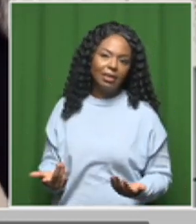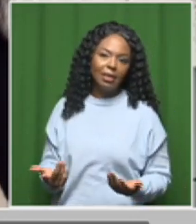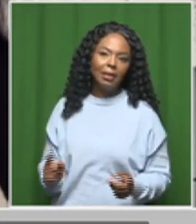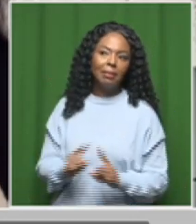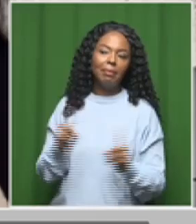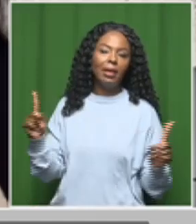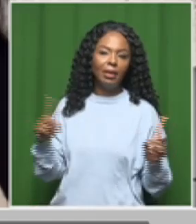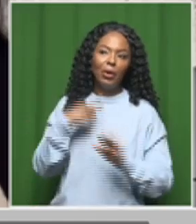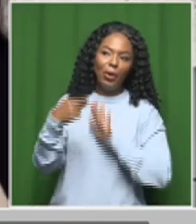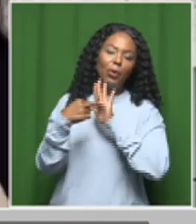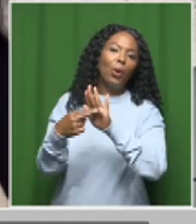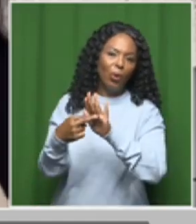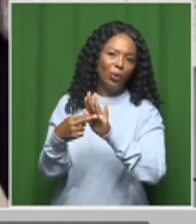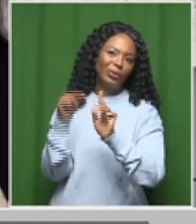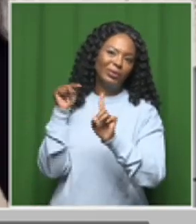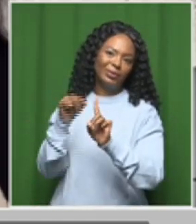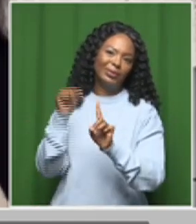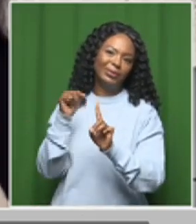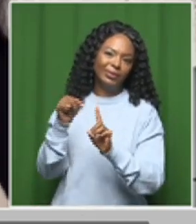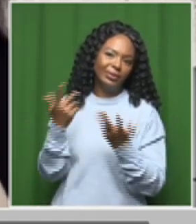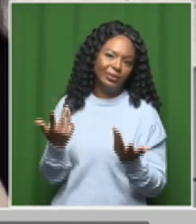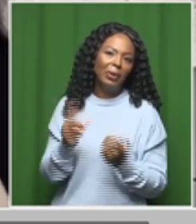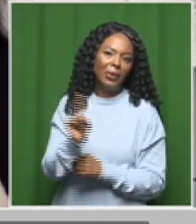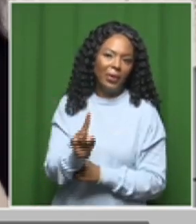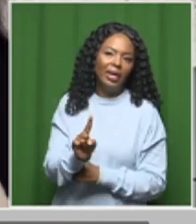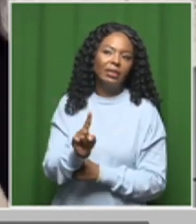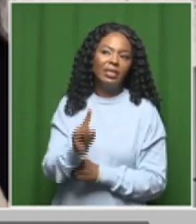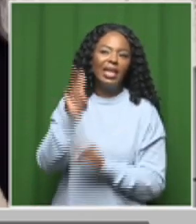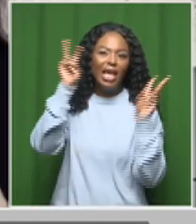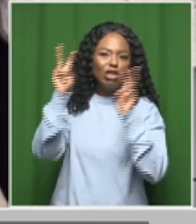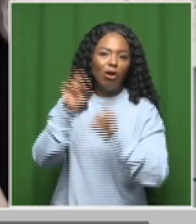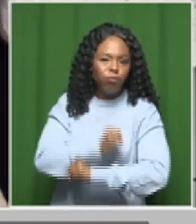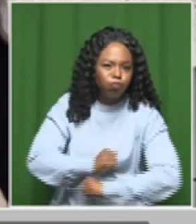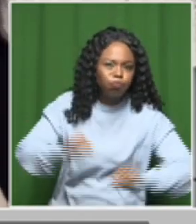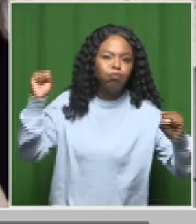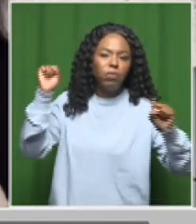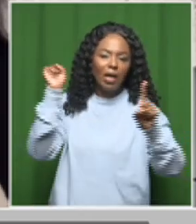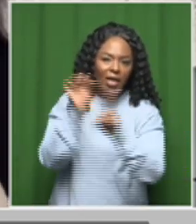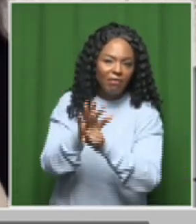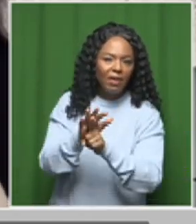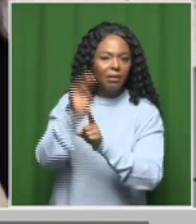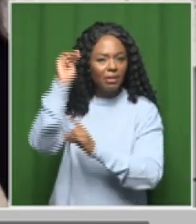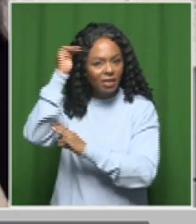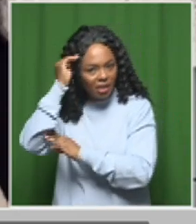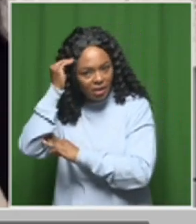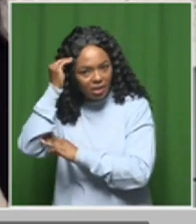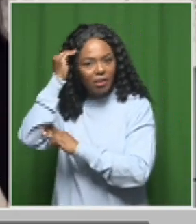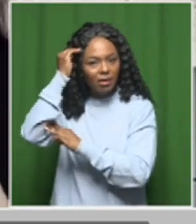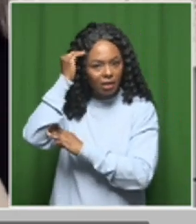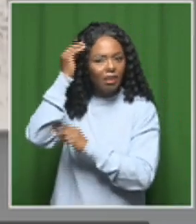plays in obesity and affecting metabolism and body weight?